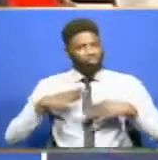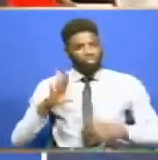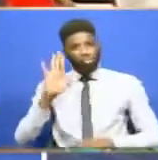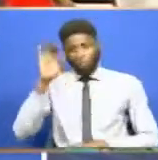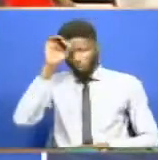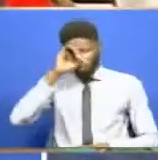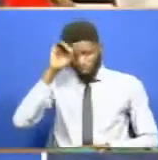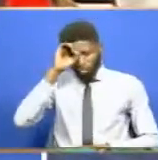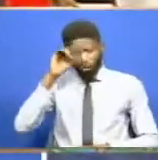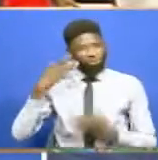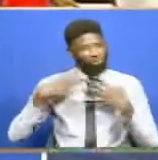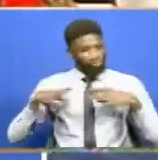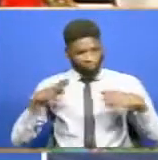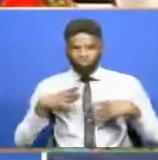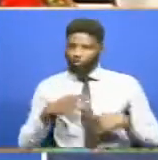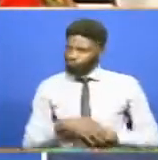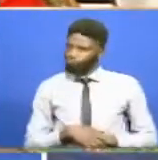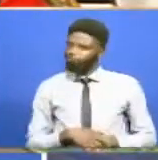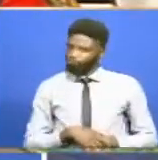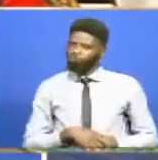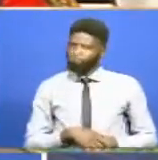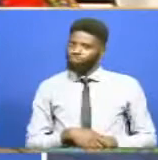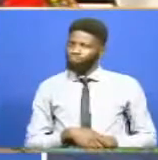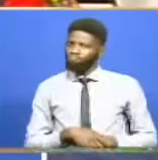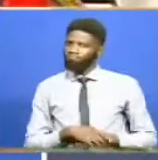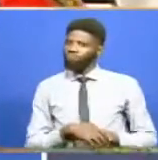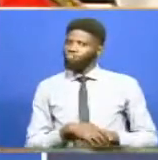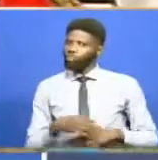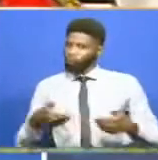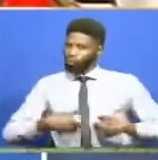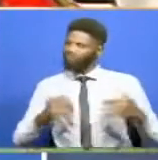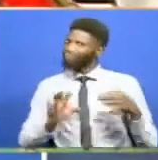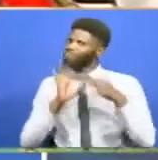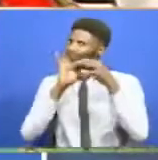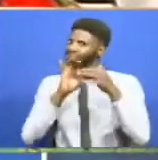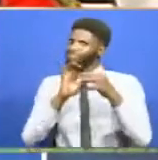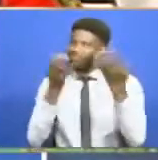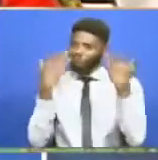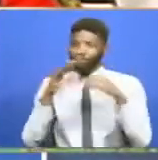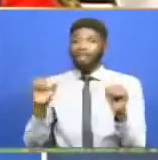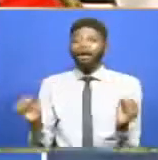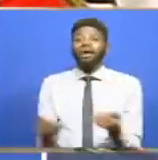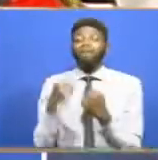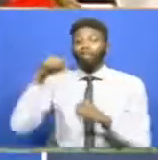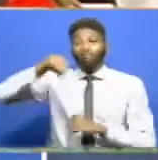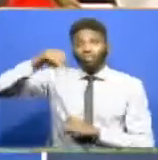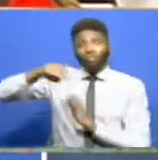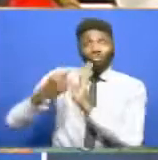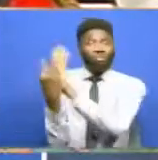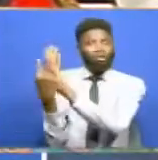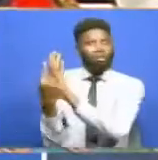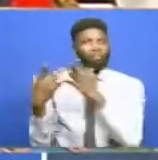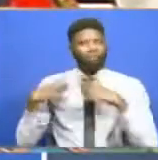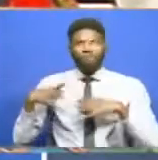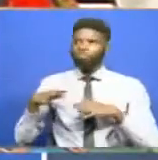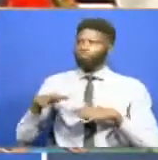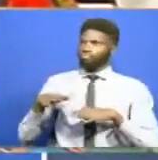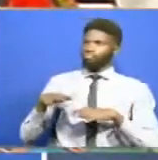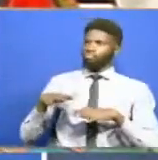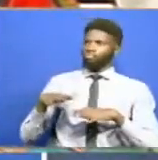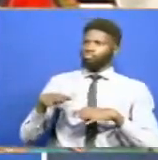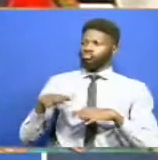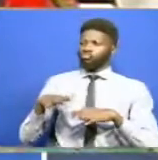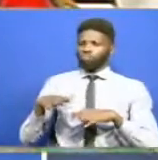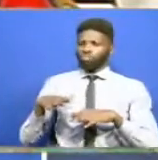are held close to the youth heart were taken in for quarantine, then people took a back step and started